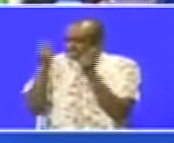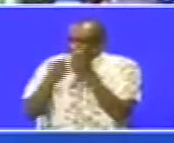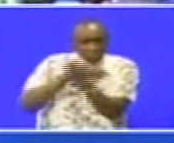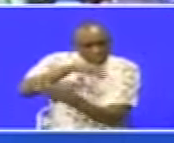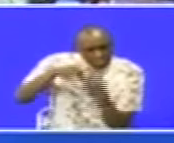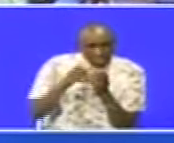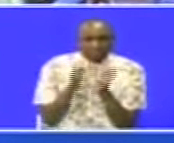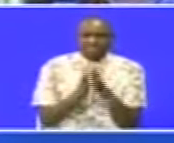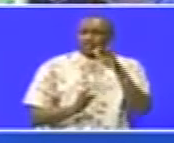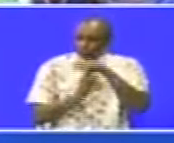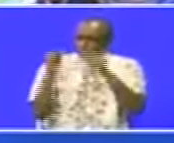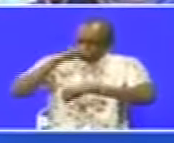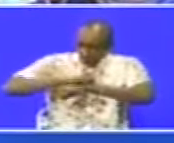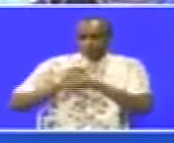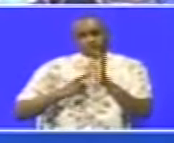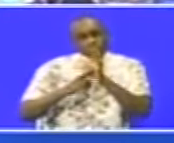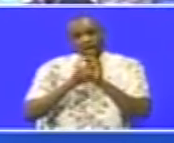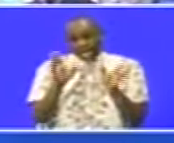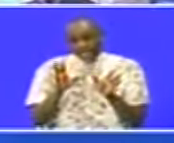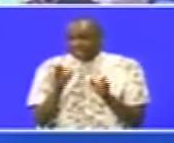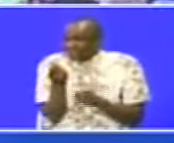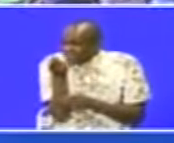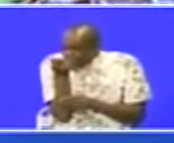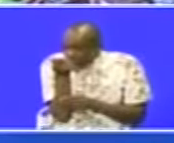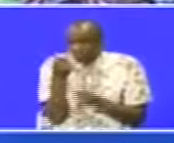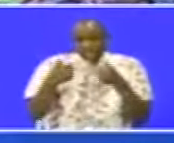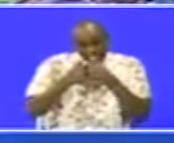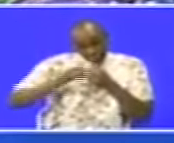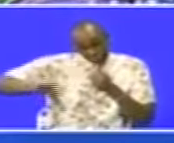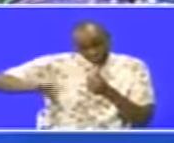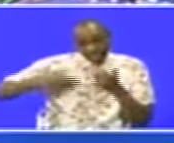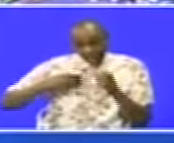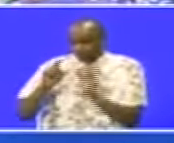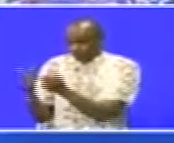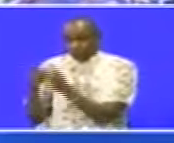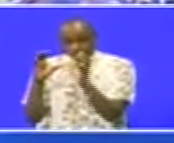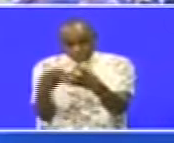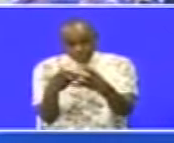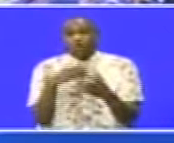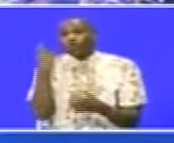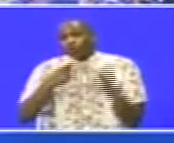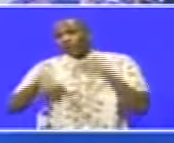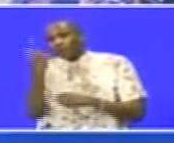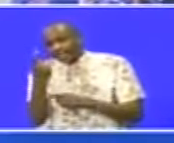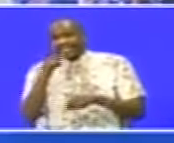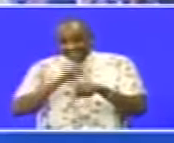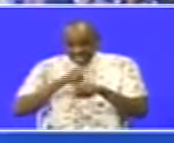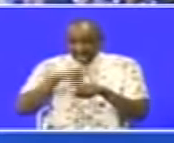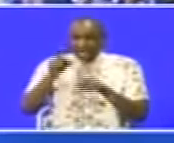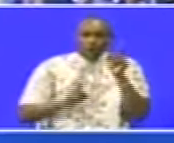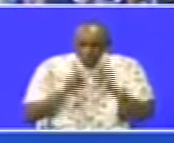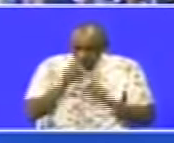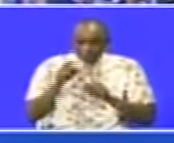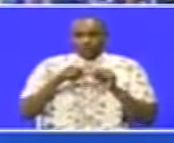as the top schools kept their shine. With only a few games left in the group stages, it's now down to who keeps their mettle as the intensity